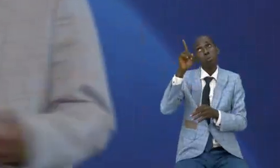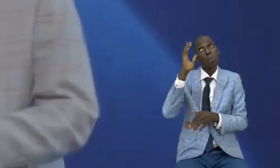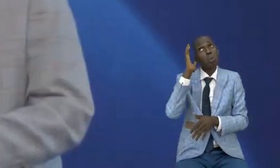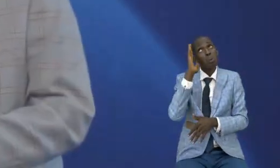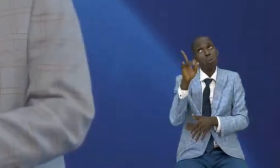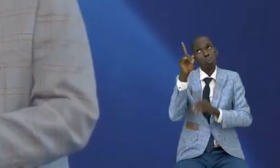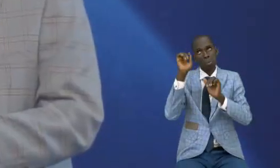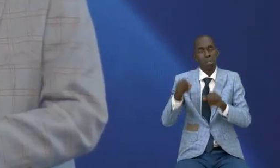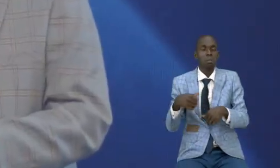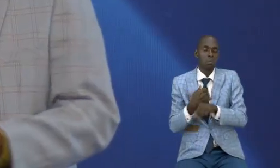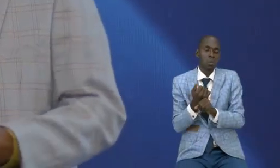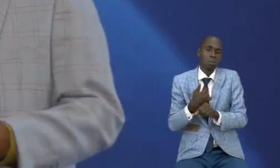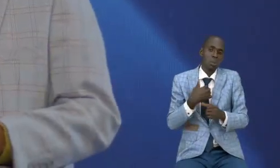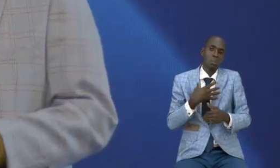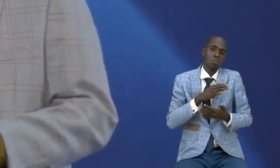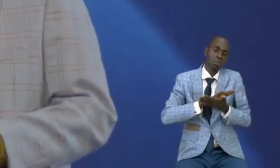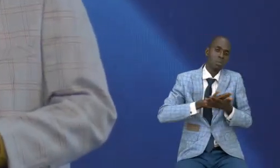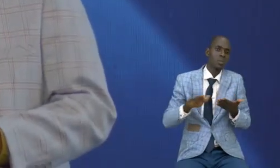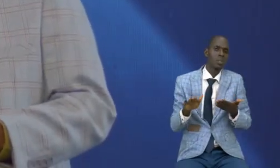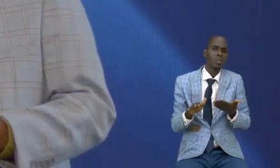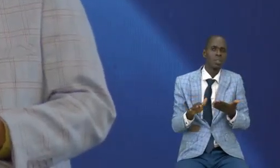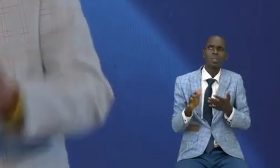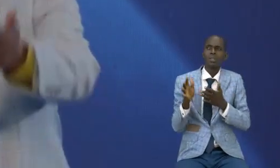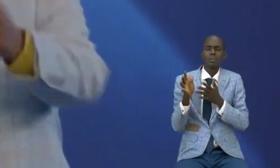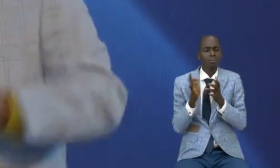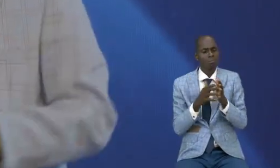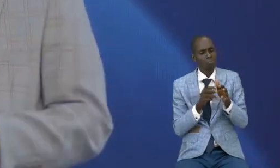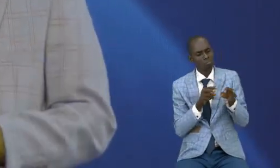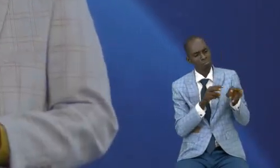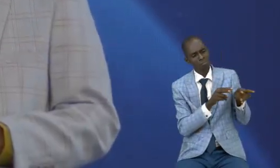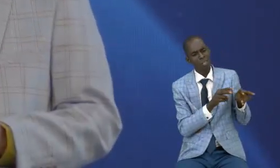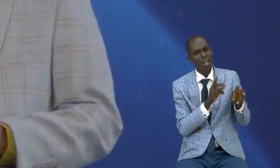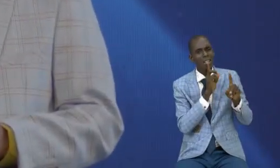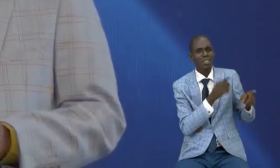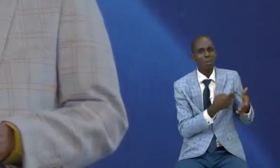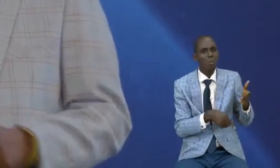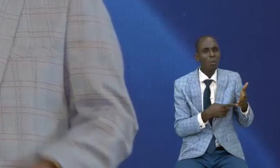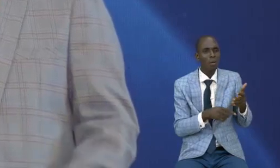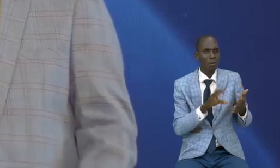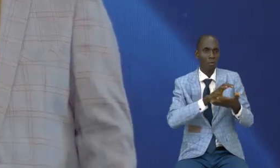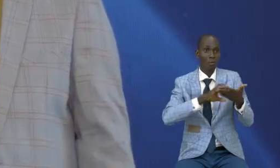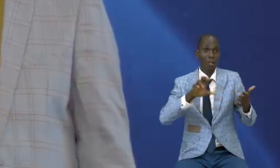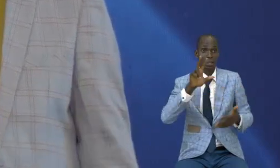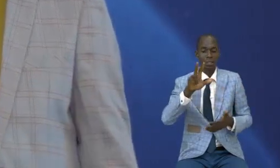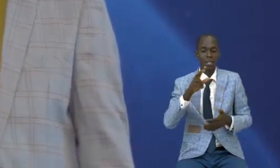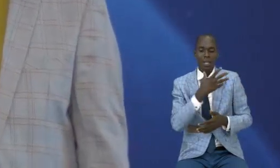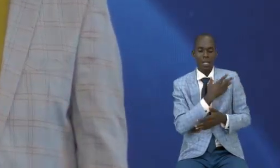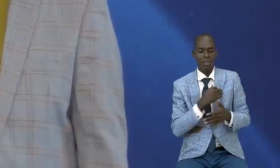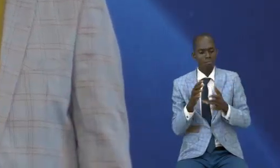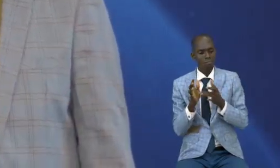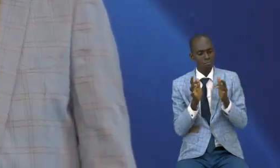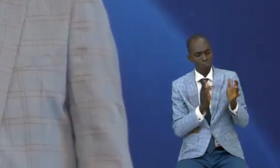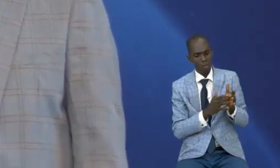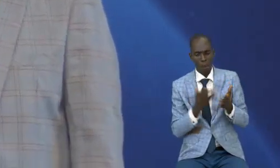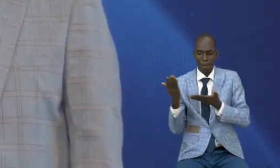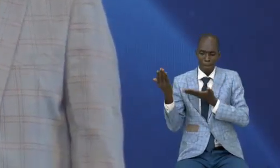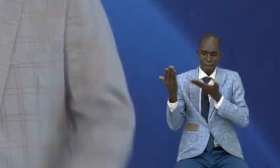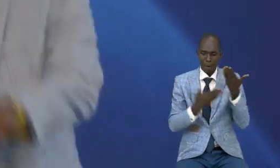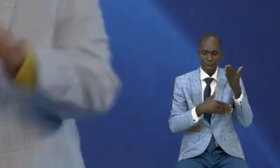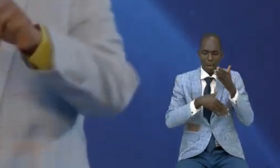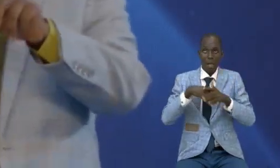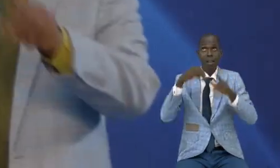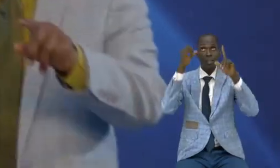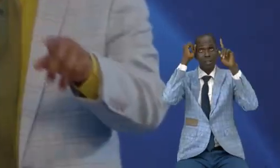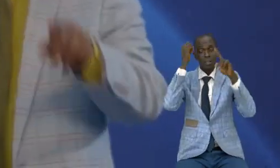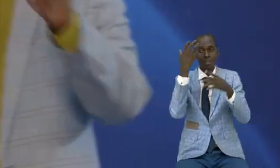can make me clean. What did Jesus say? Look at verse 3. And Jesus put forth his hand